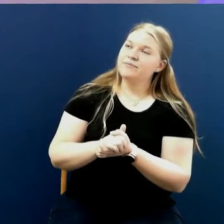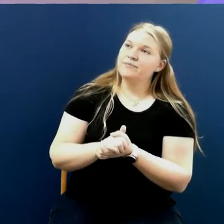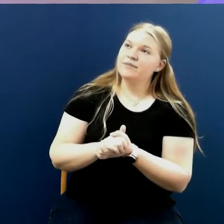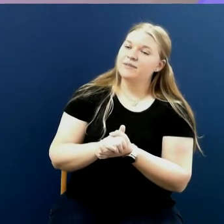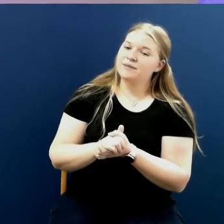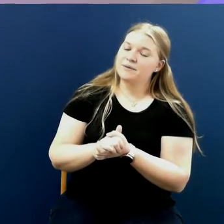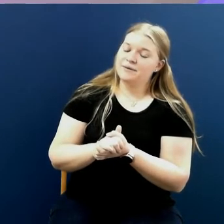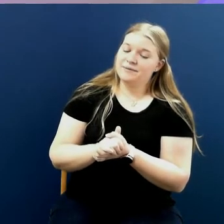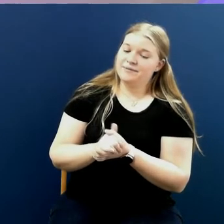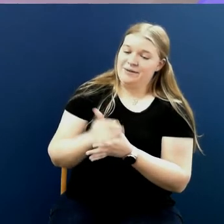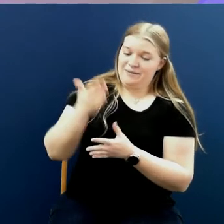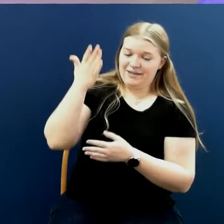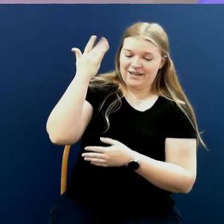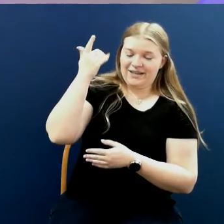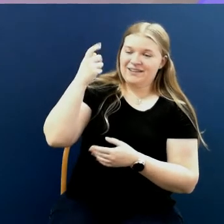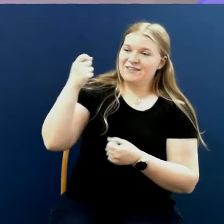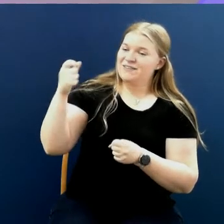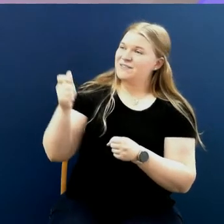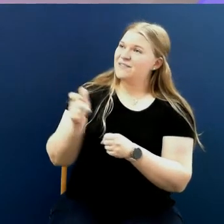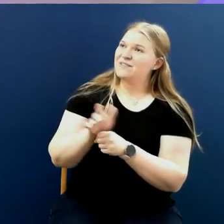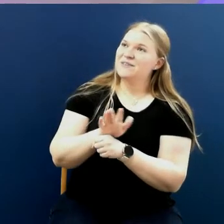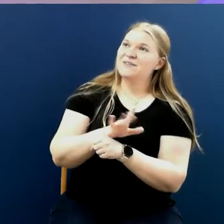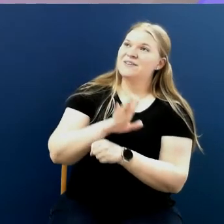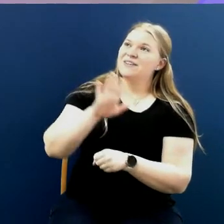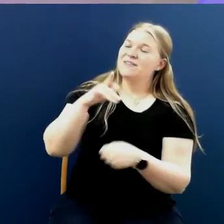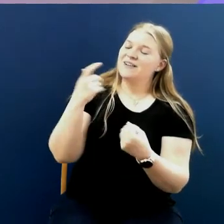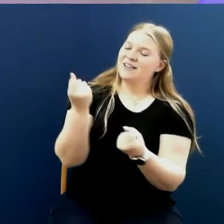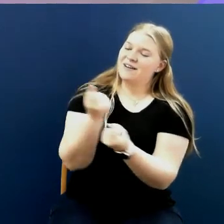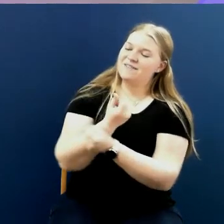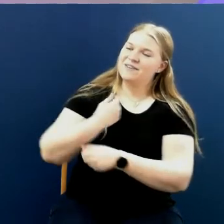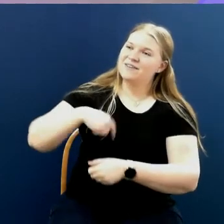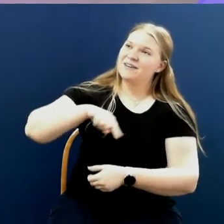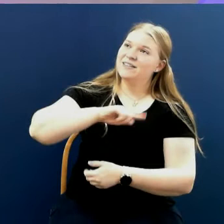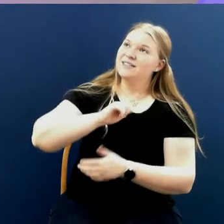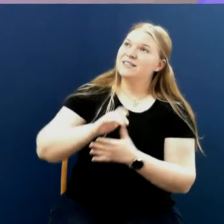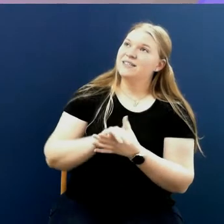Because it's filled with your love for us.